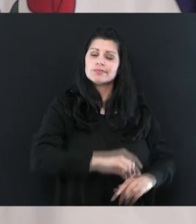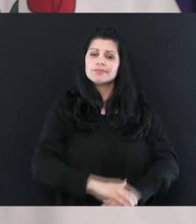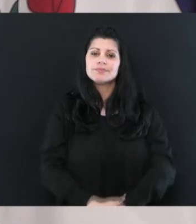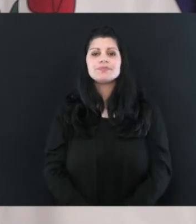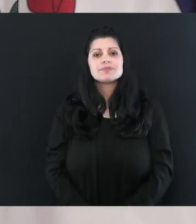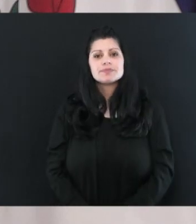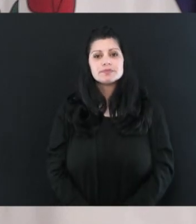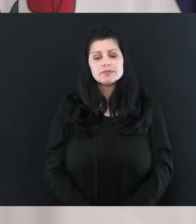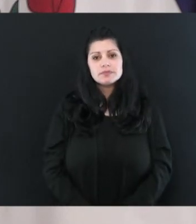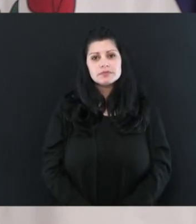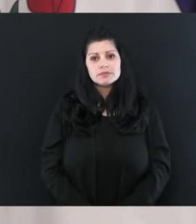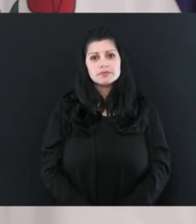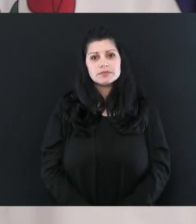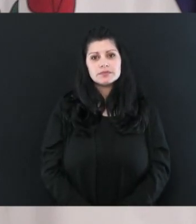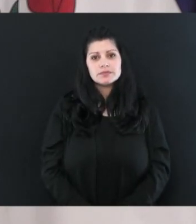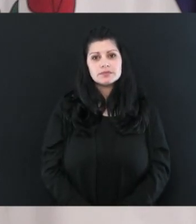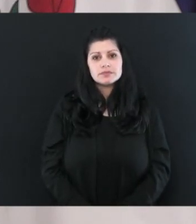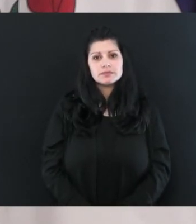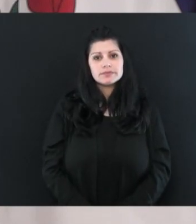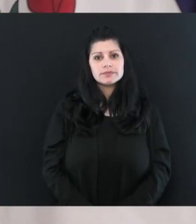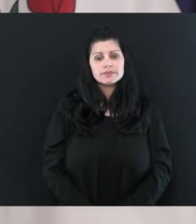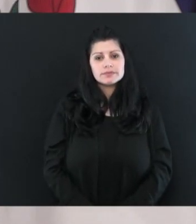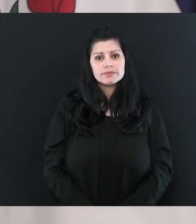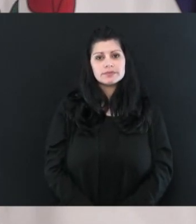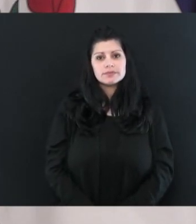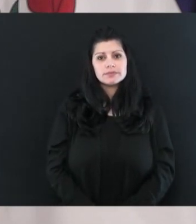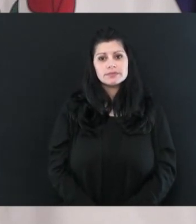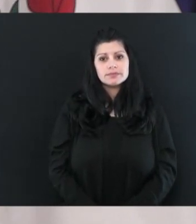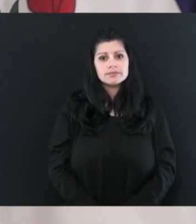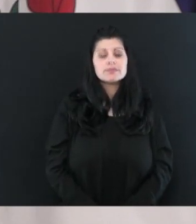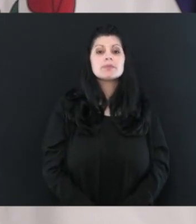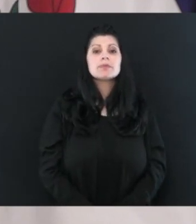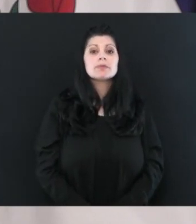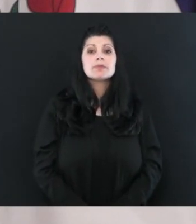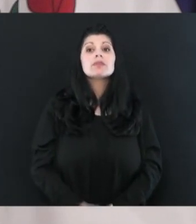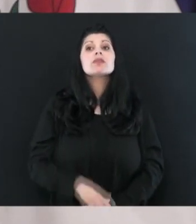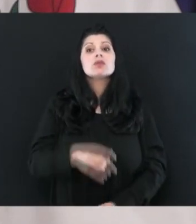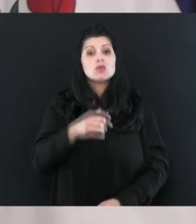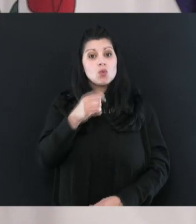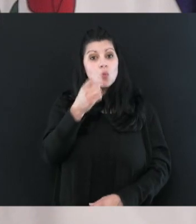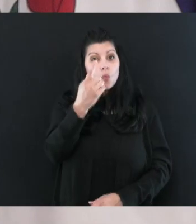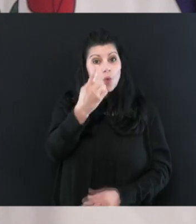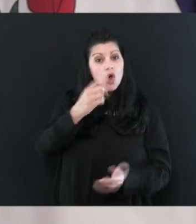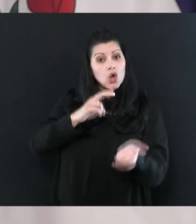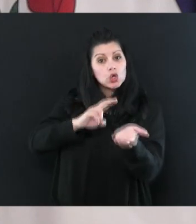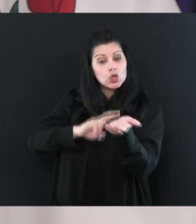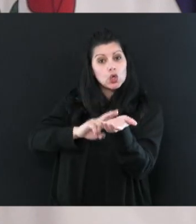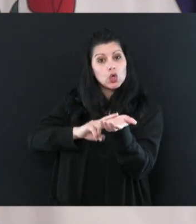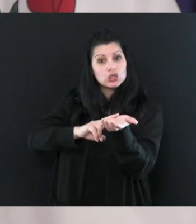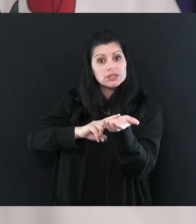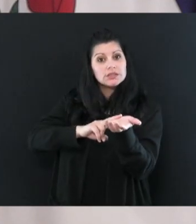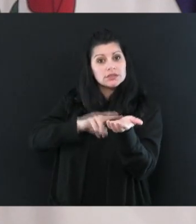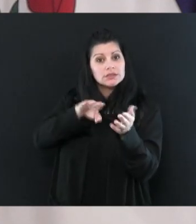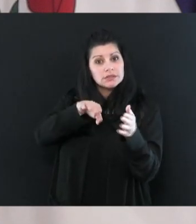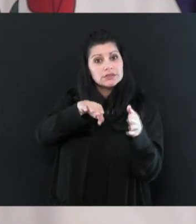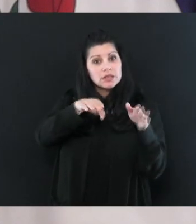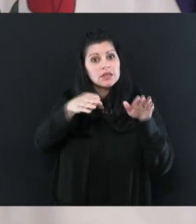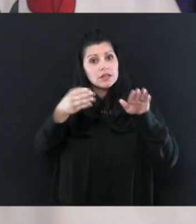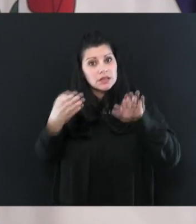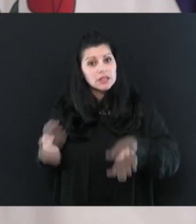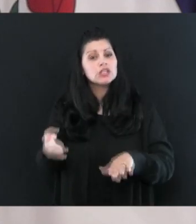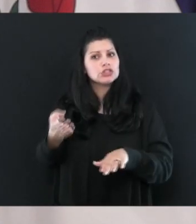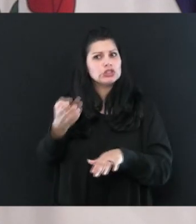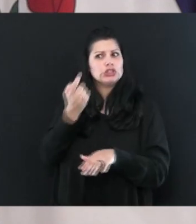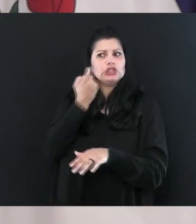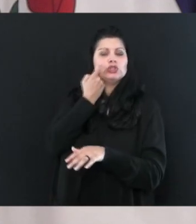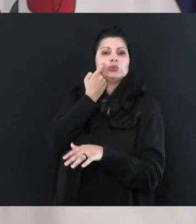We have a nurse's death that we have that we've learned about just a